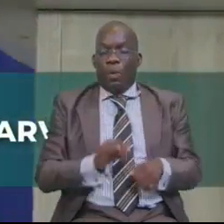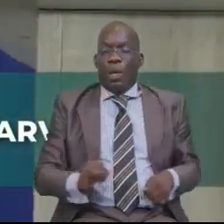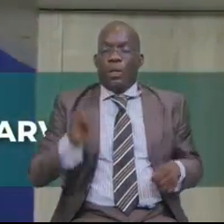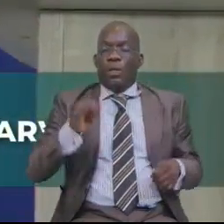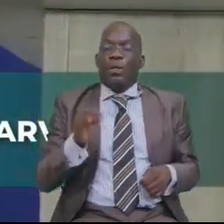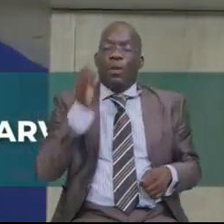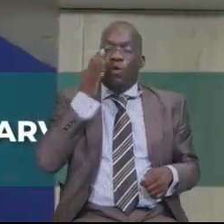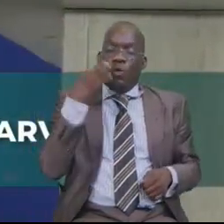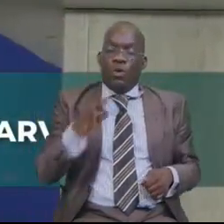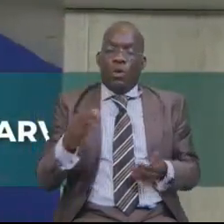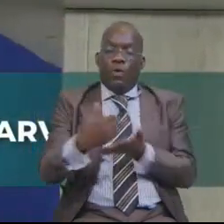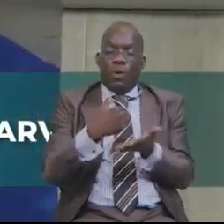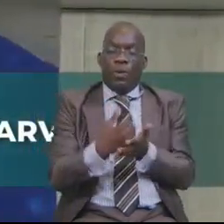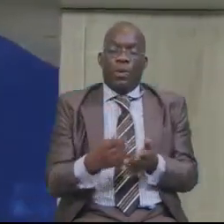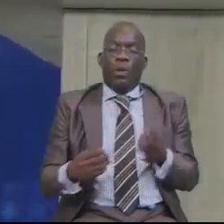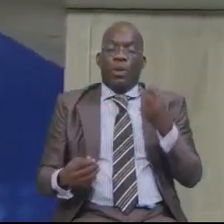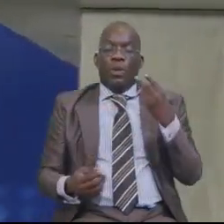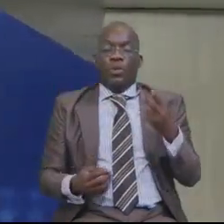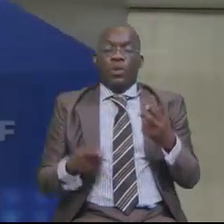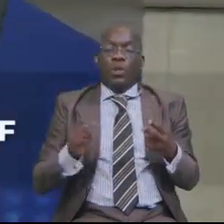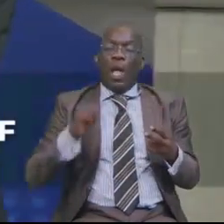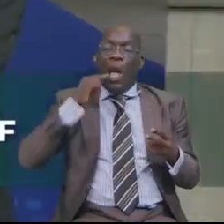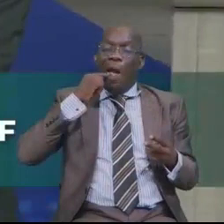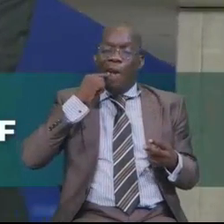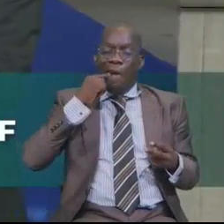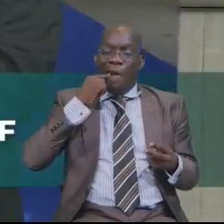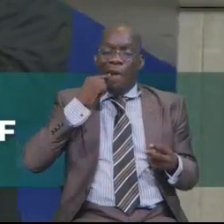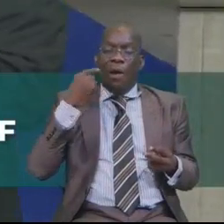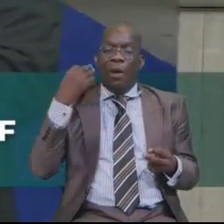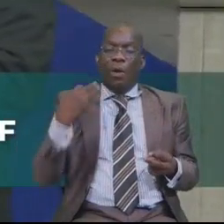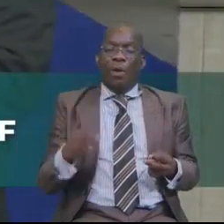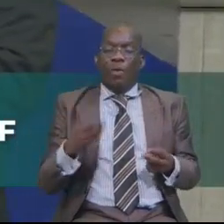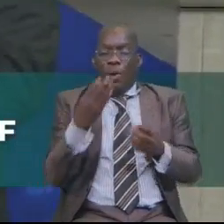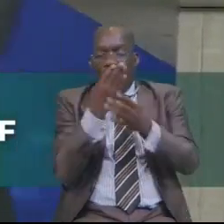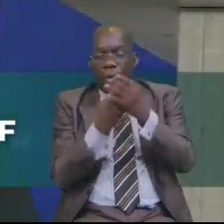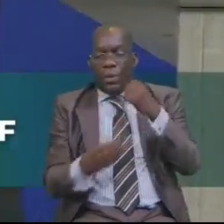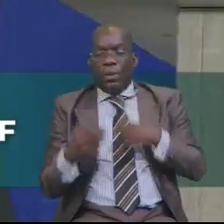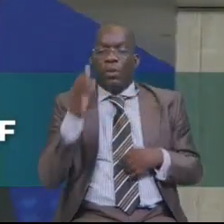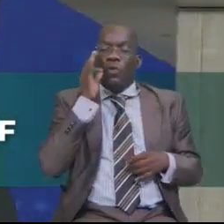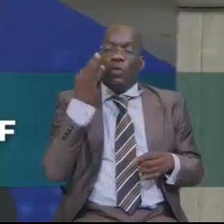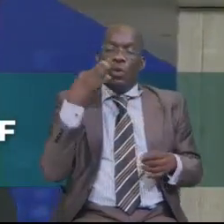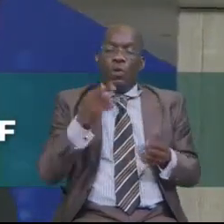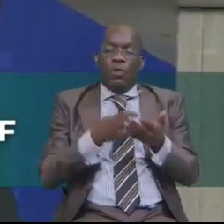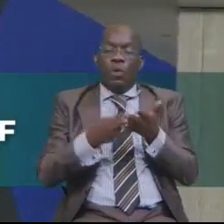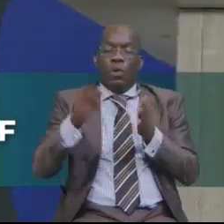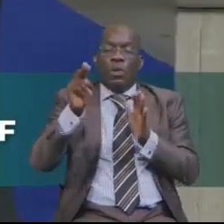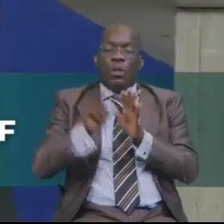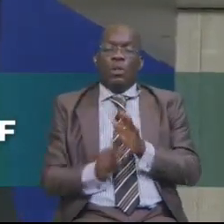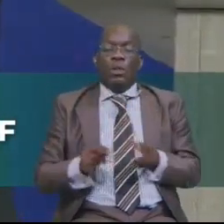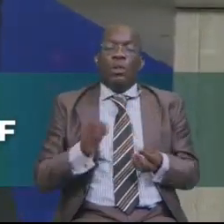2, the regrets of absent fruit of holiness. And number 3,